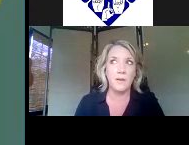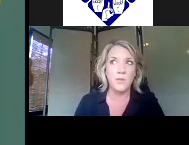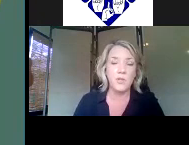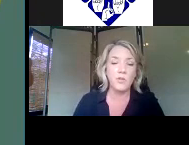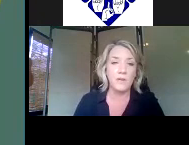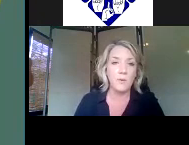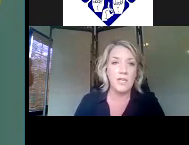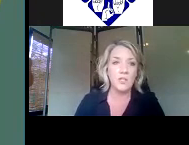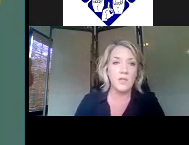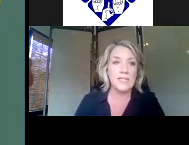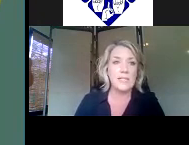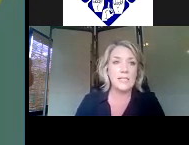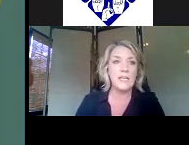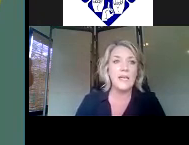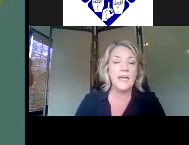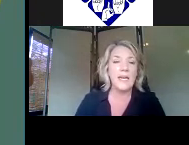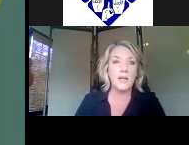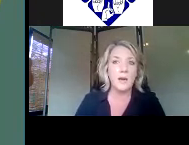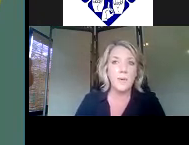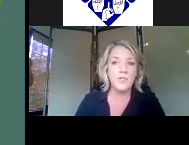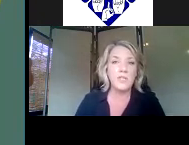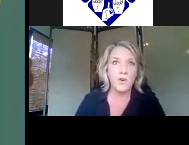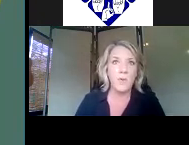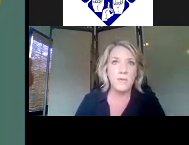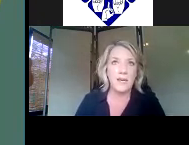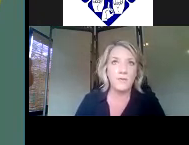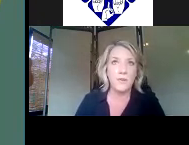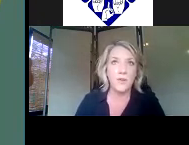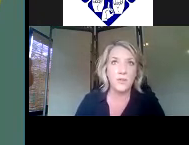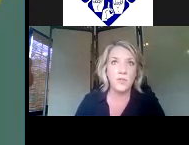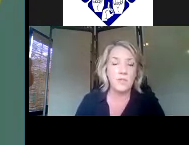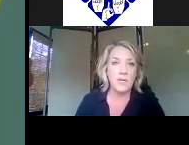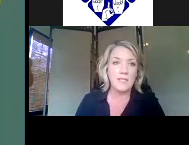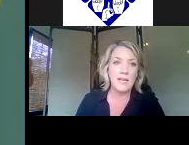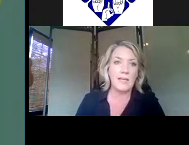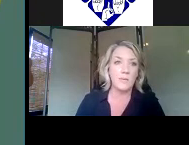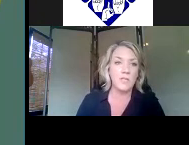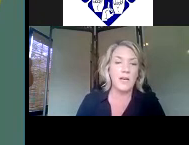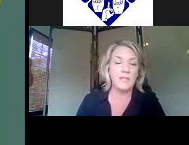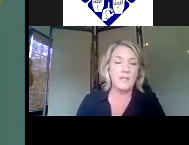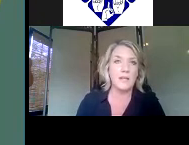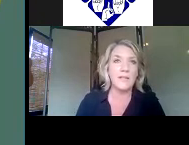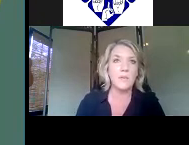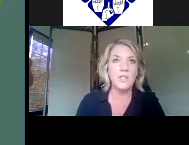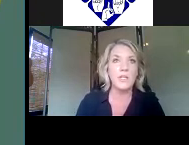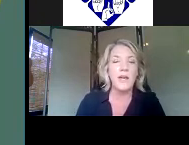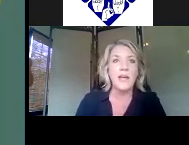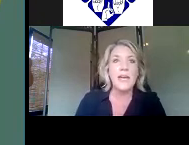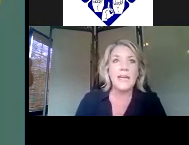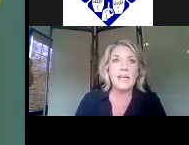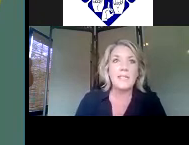of the most critical information translated and posted on our website for those who use American Sign Language as their native